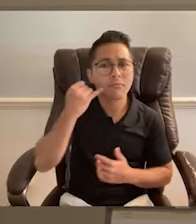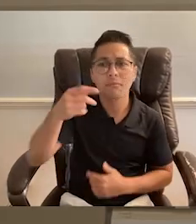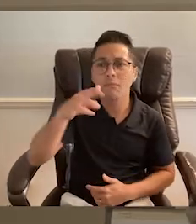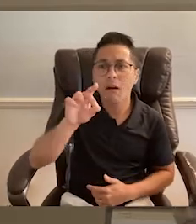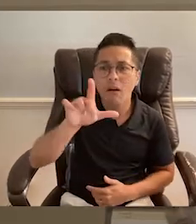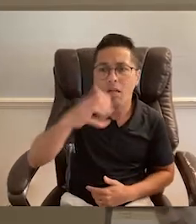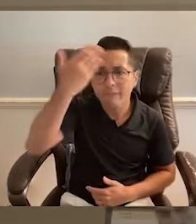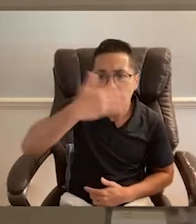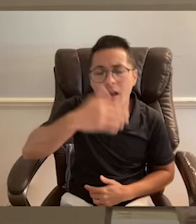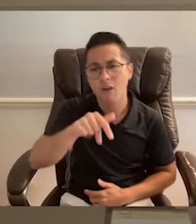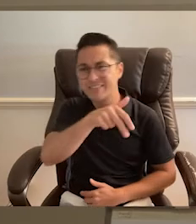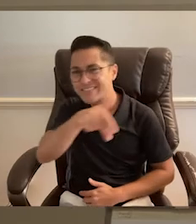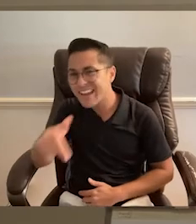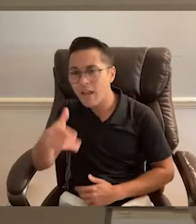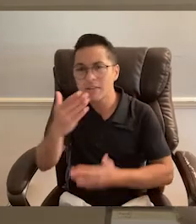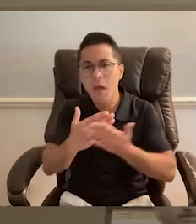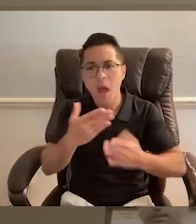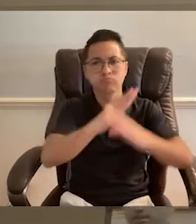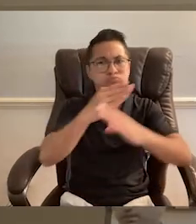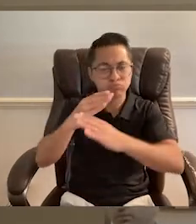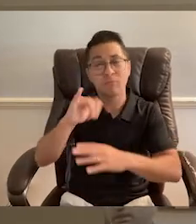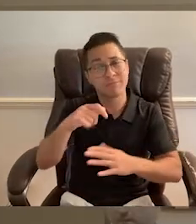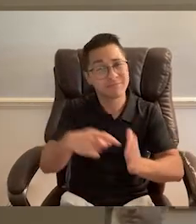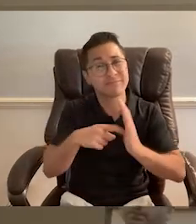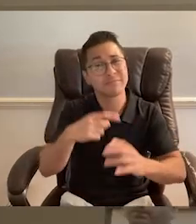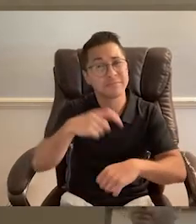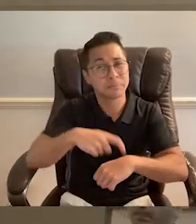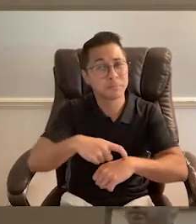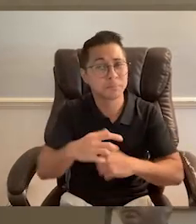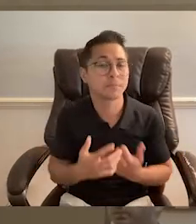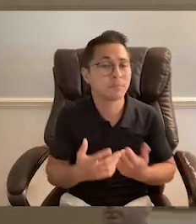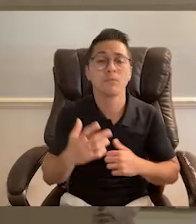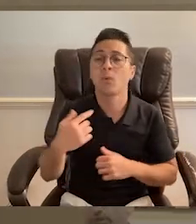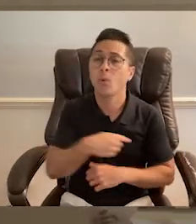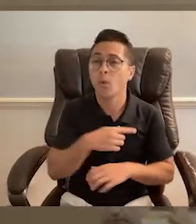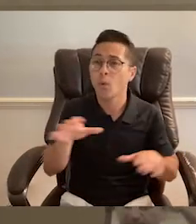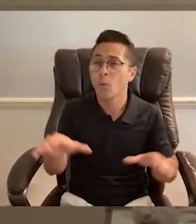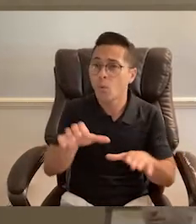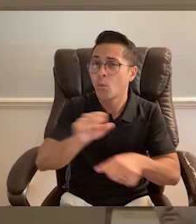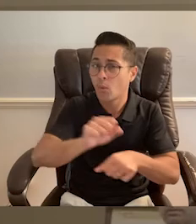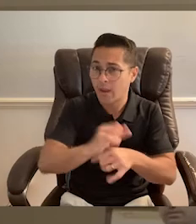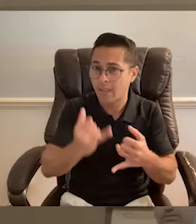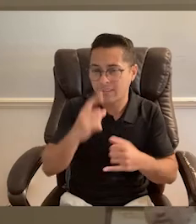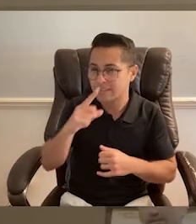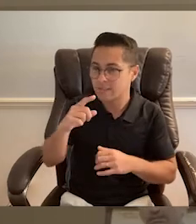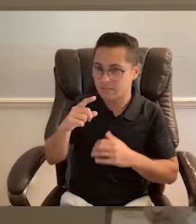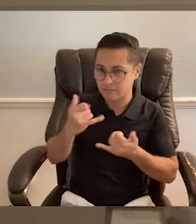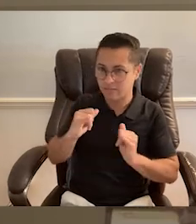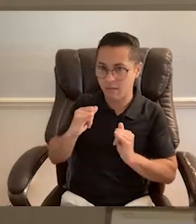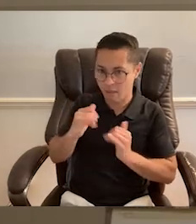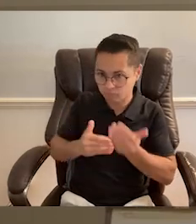a call to all of your friends that are willing to help. The first one that picks up assumes control of the cameras,